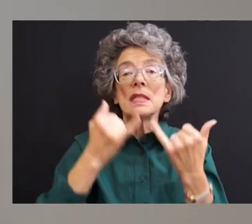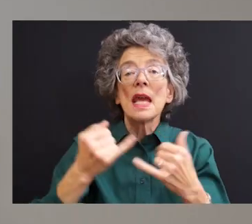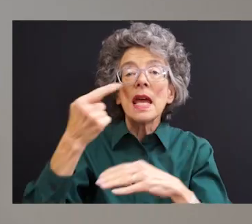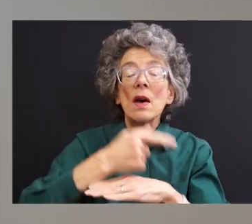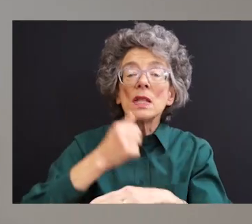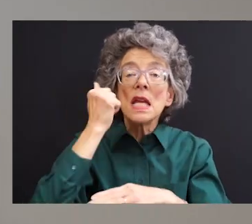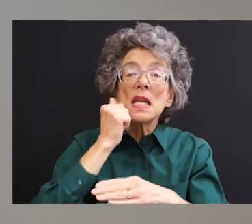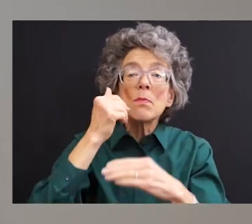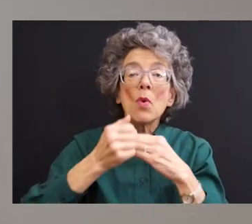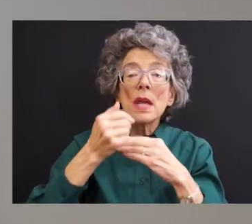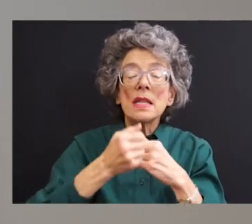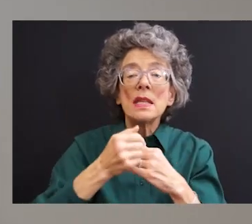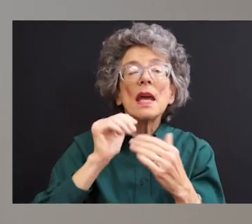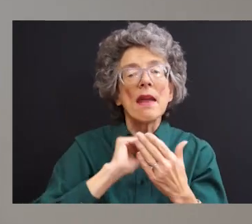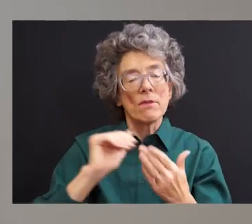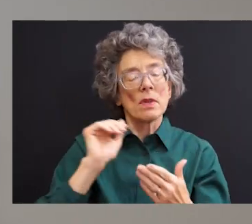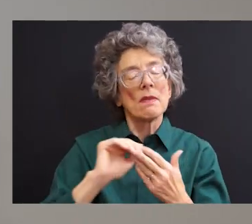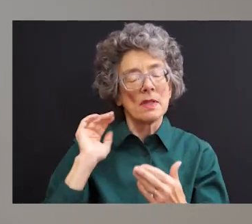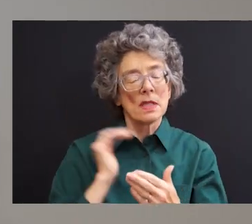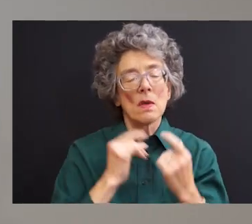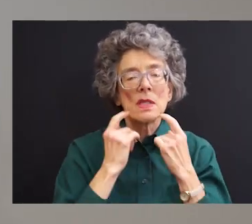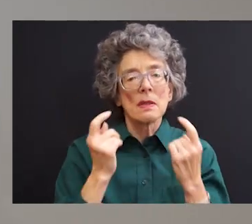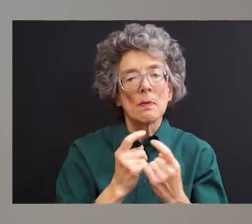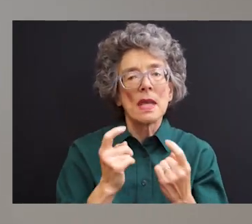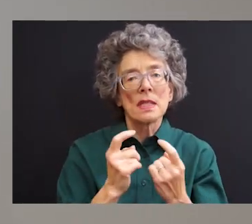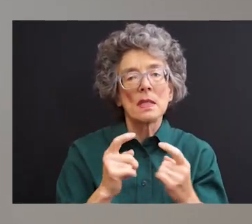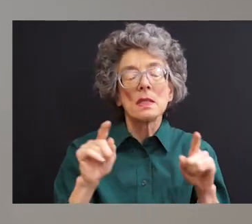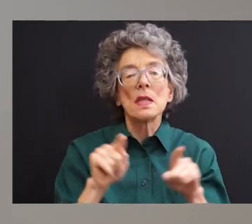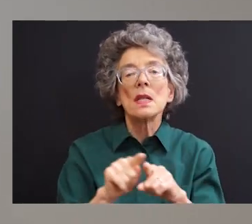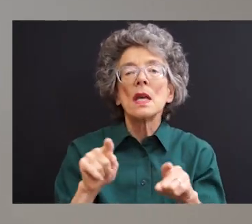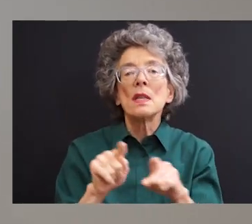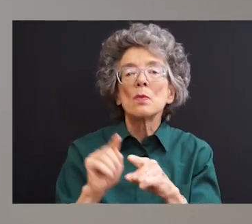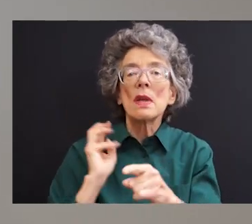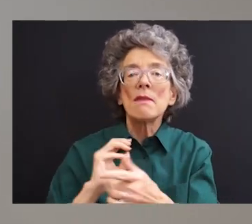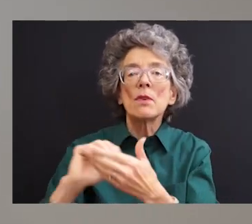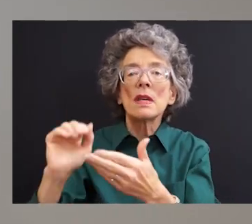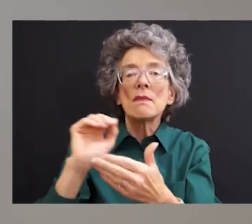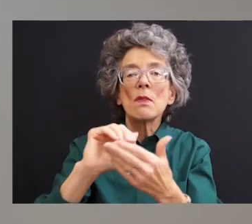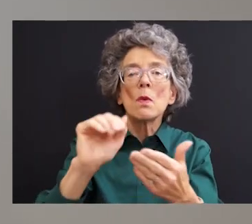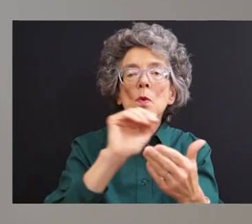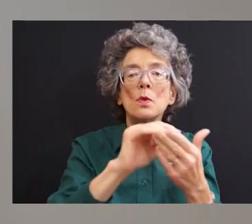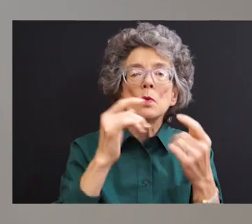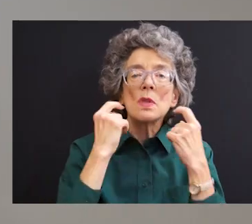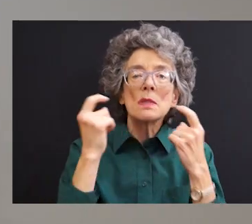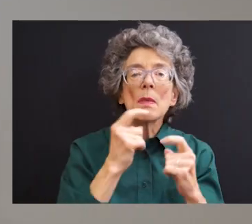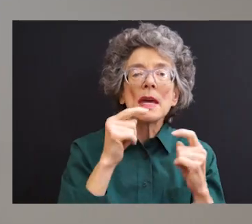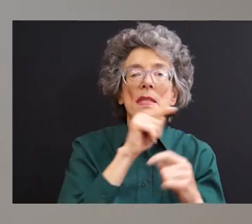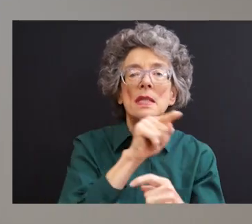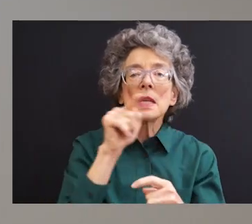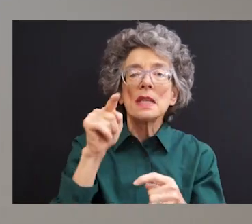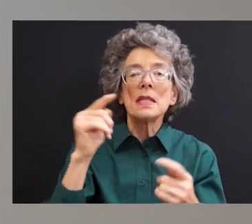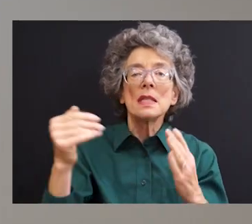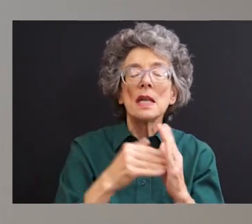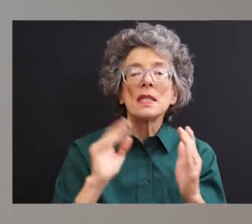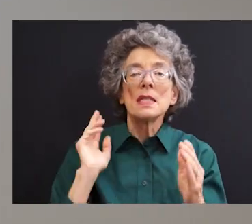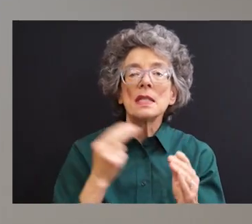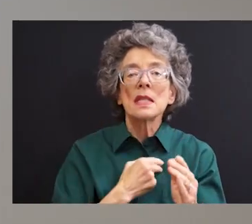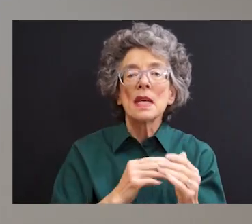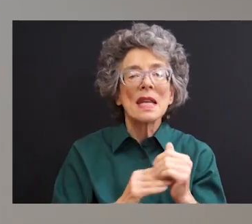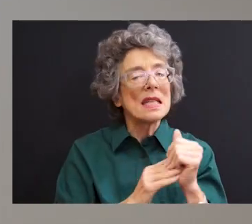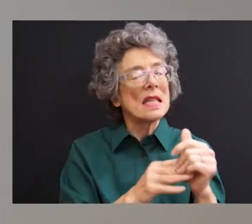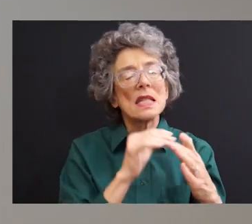Give us this day our daily bread, and forgive us our trespasses, as we forgive those who trespass against